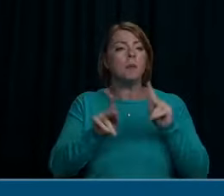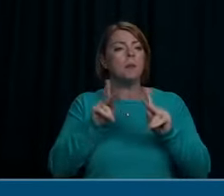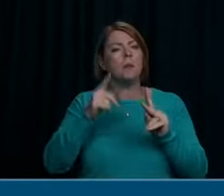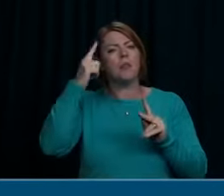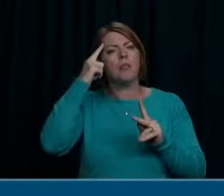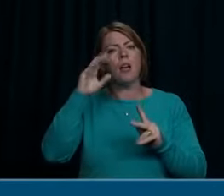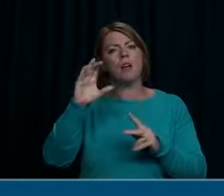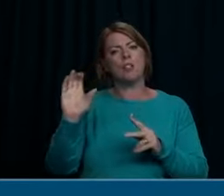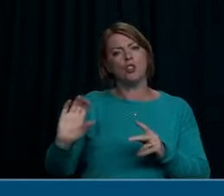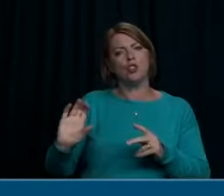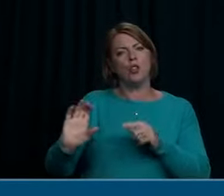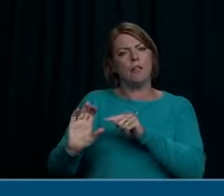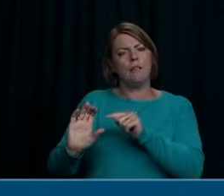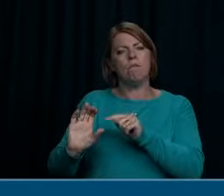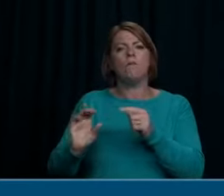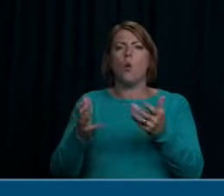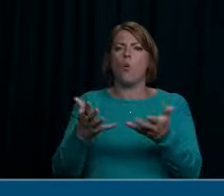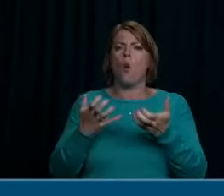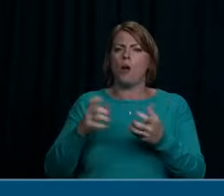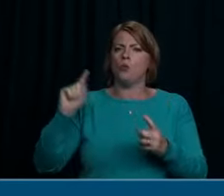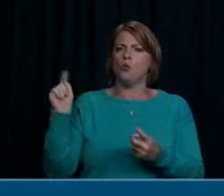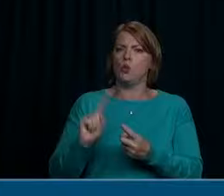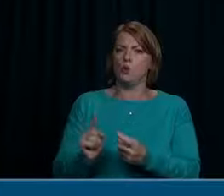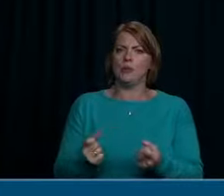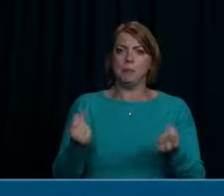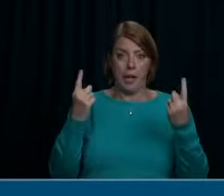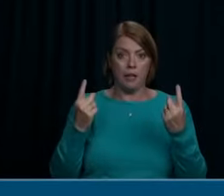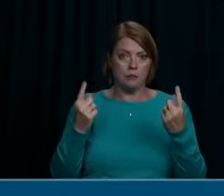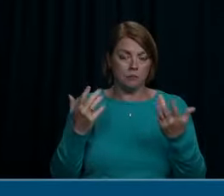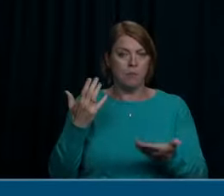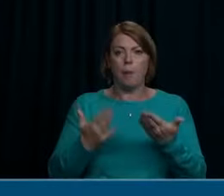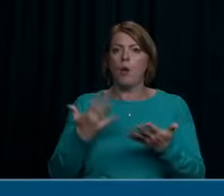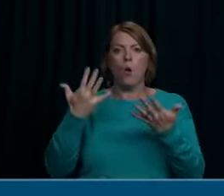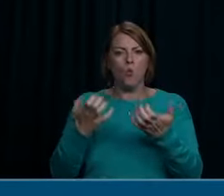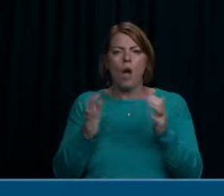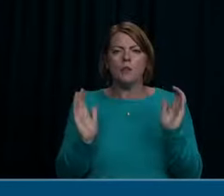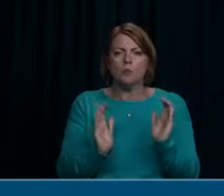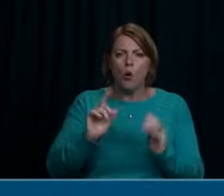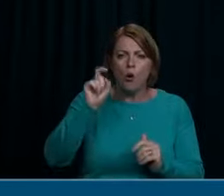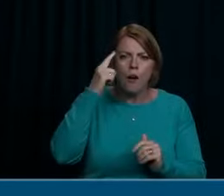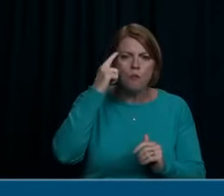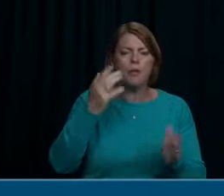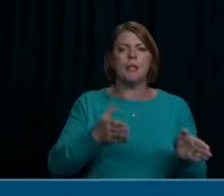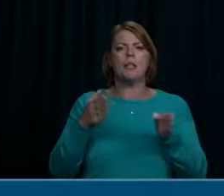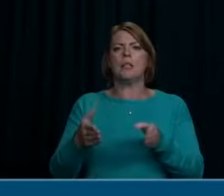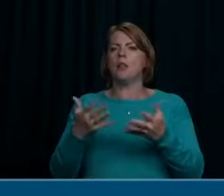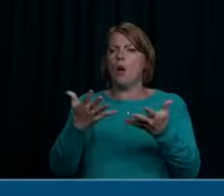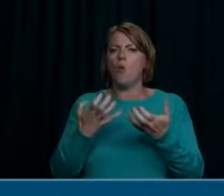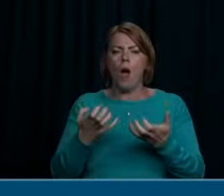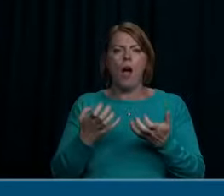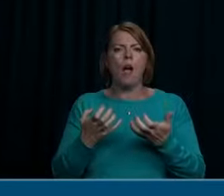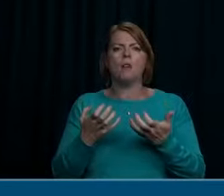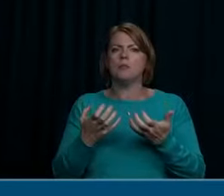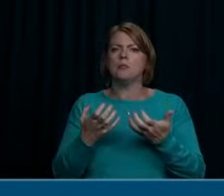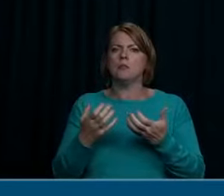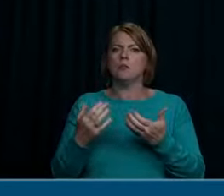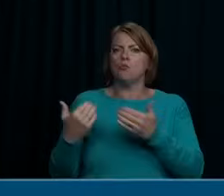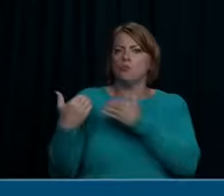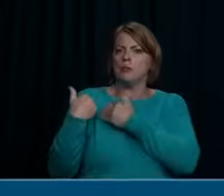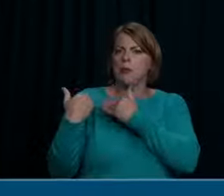means you're wanting to reduce spending. You want smaller governments. You want to be able to put responsibility back